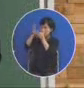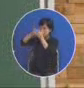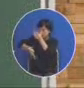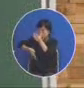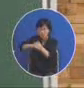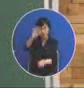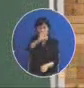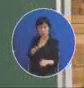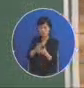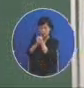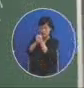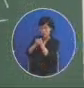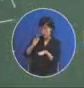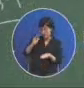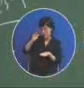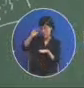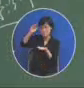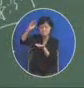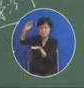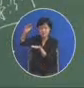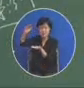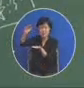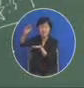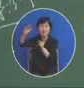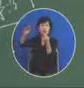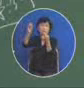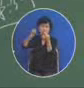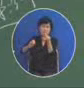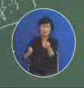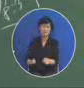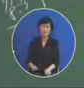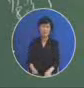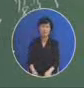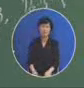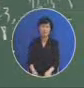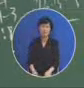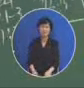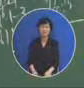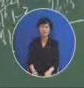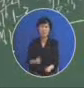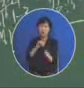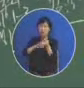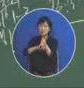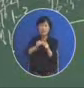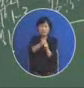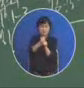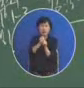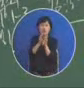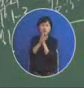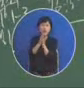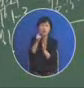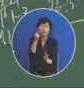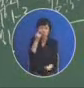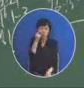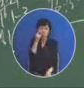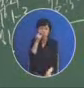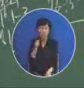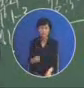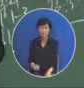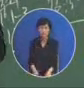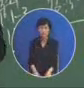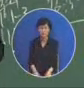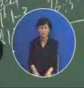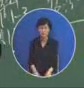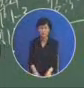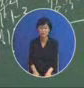will not lose one prayer of the one who holds on to the covenant of Mount Calvary, but He puts them on a golden censer and He will put them up. They will bring them up to Him.